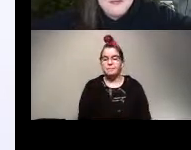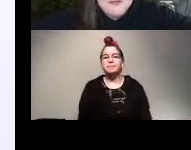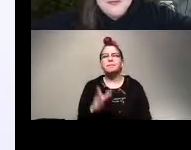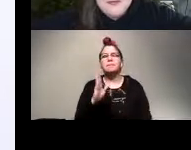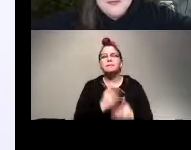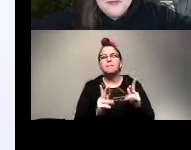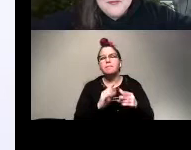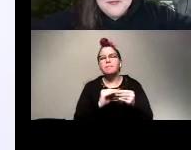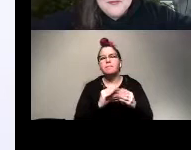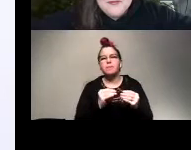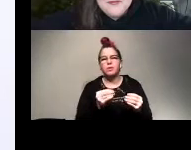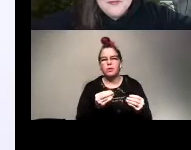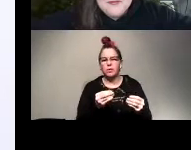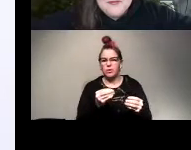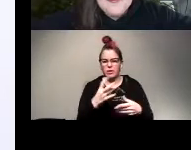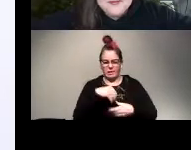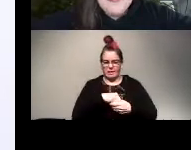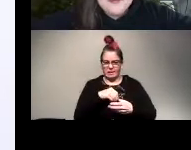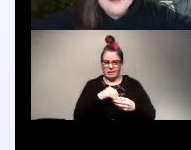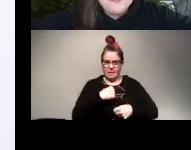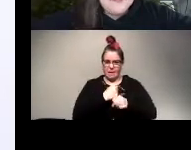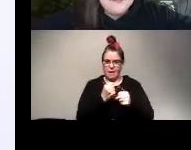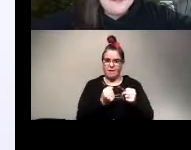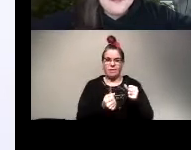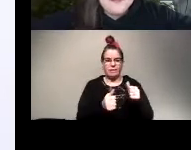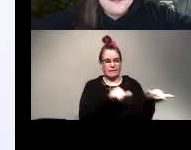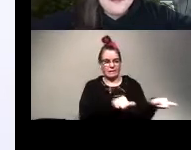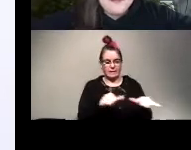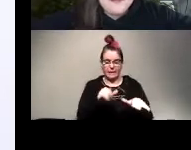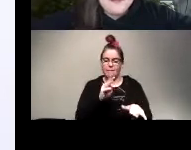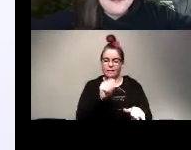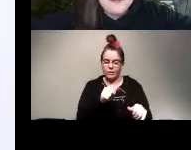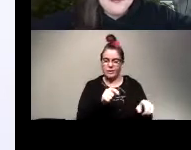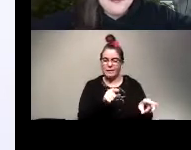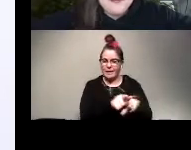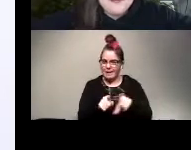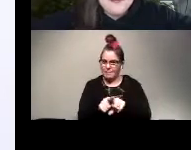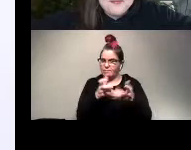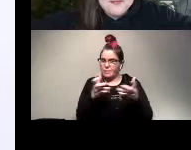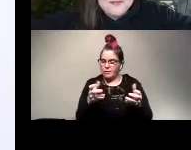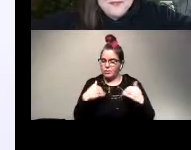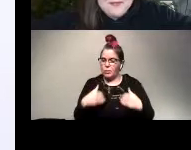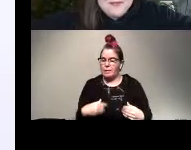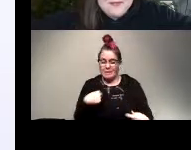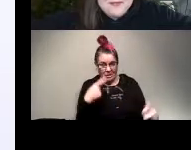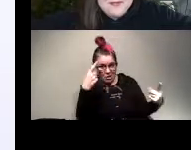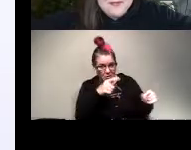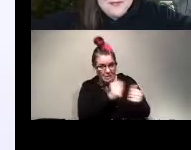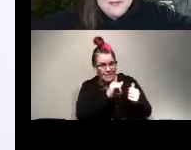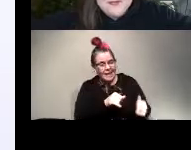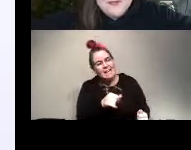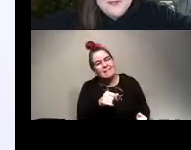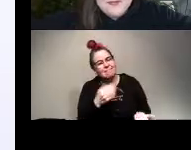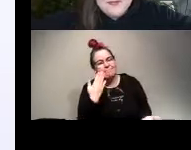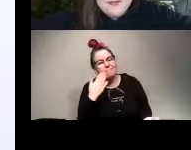you're as much bacterial as you are human. I'm not sure that's totally how I feel about it, but it gives you a sense